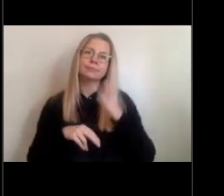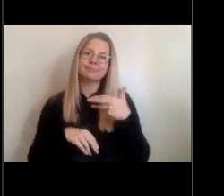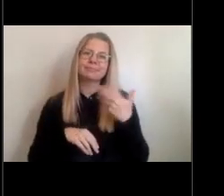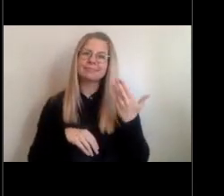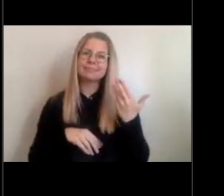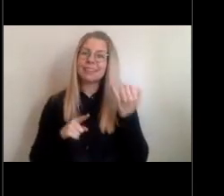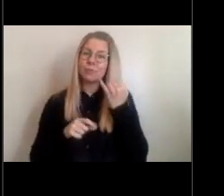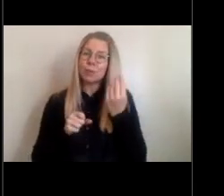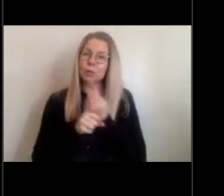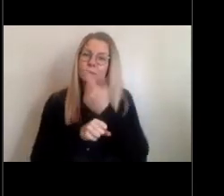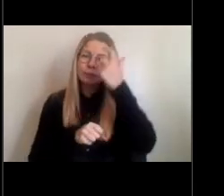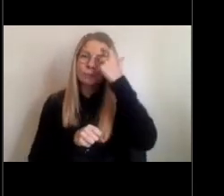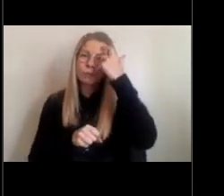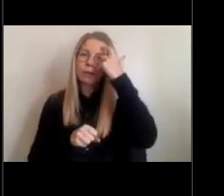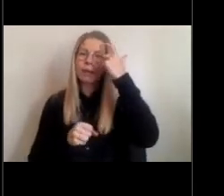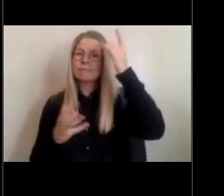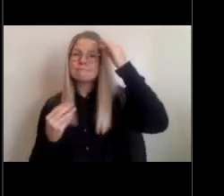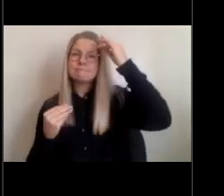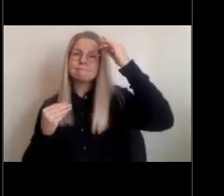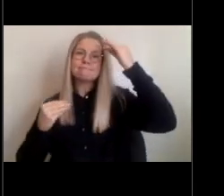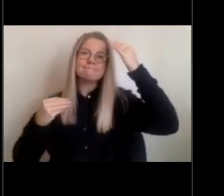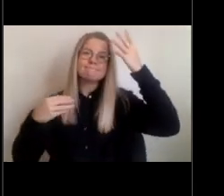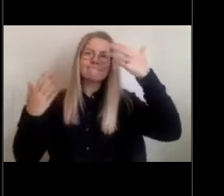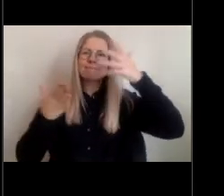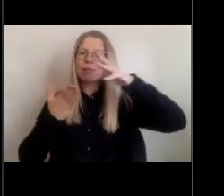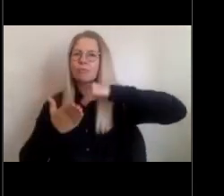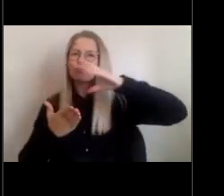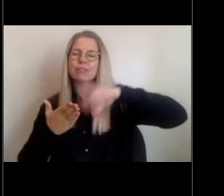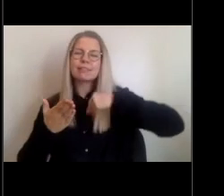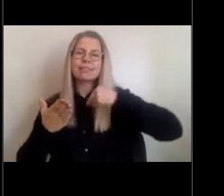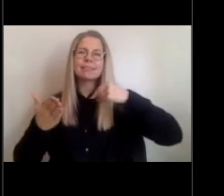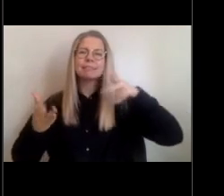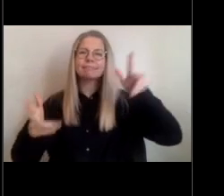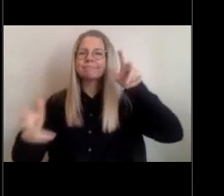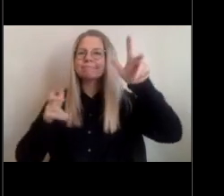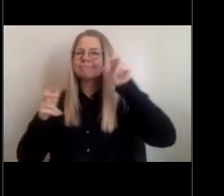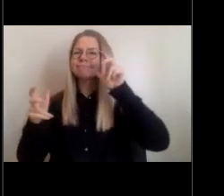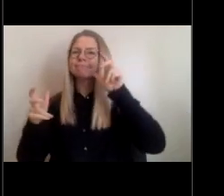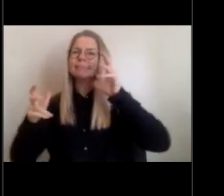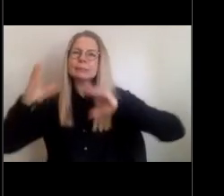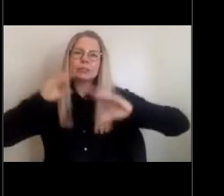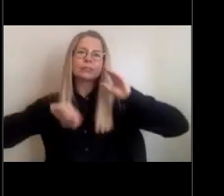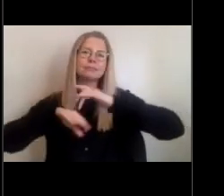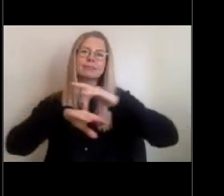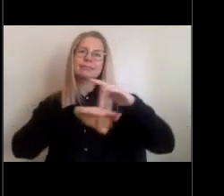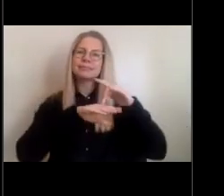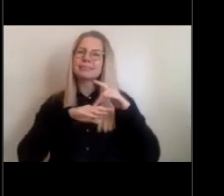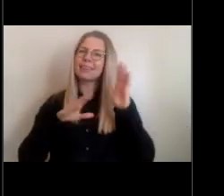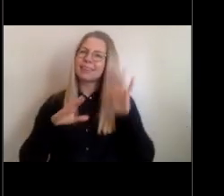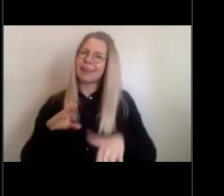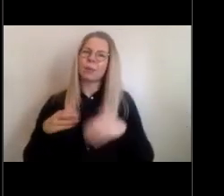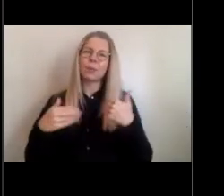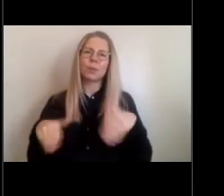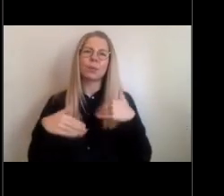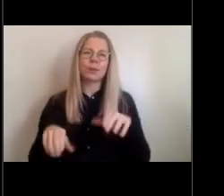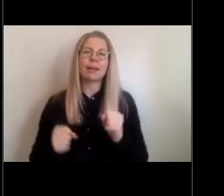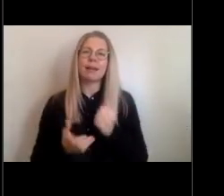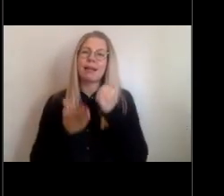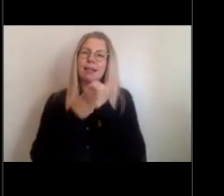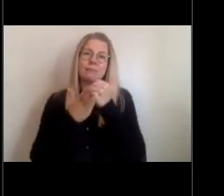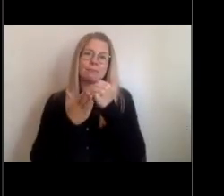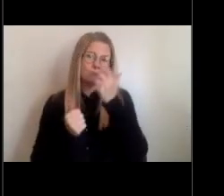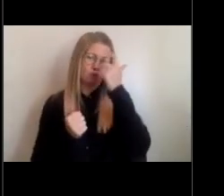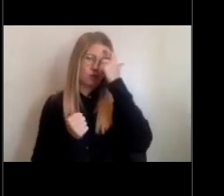resilience idea. Learning new things, having new experiences can actually be quite helpful through aging and giving us some of that resilience.